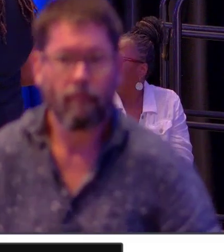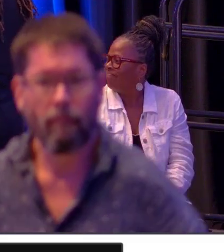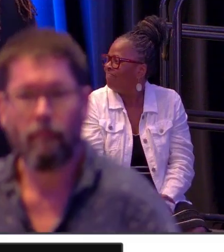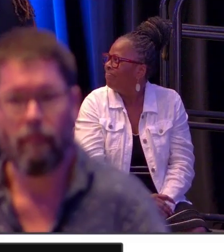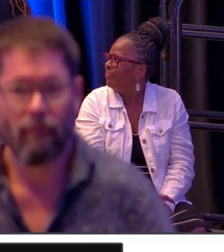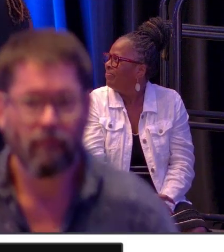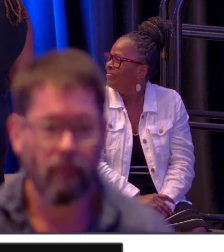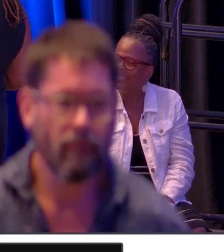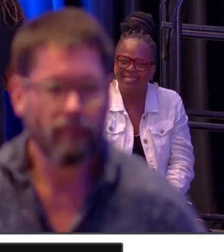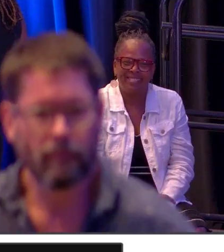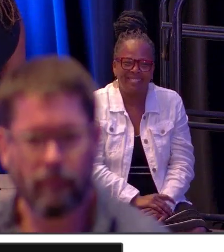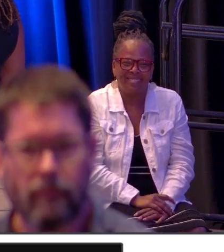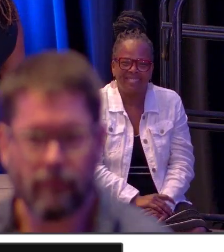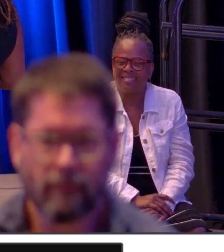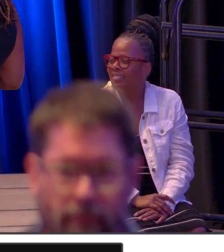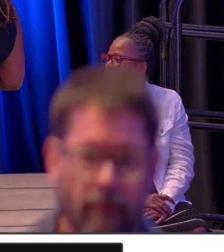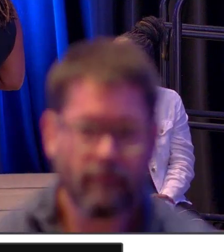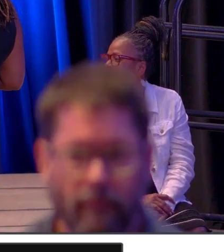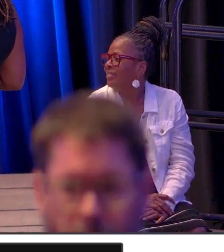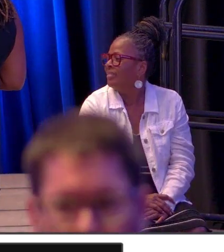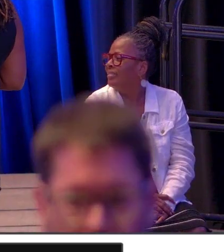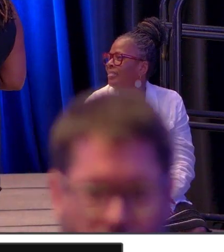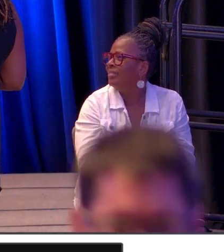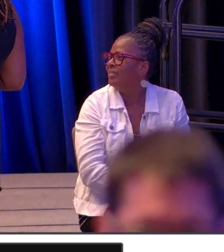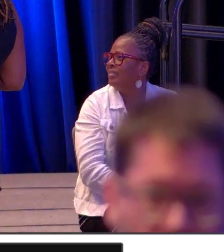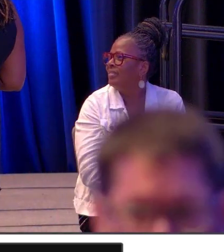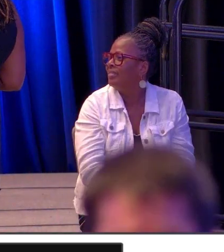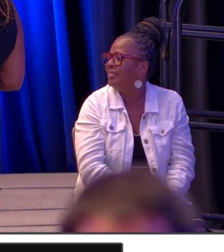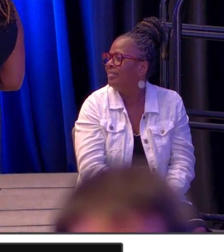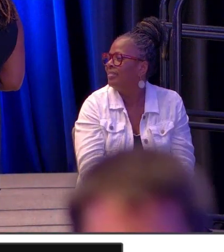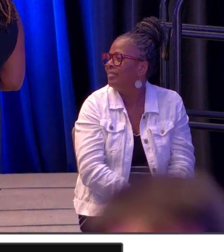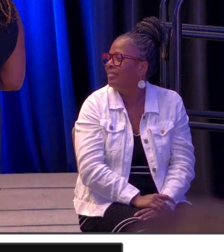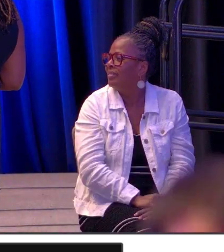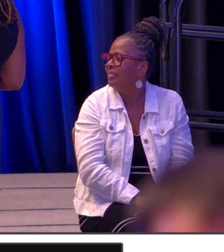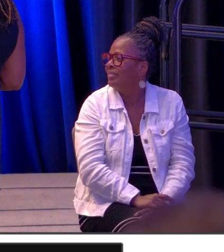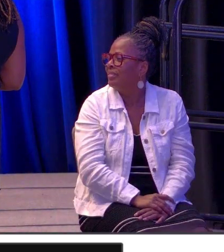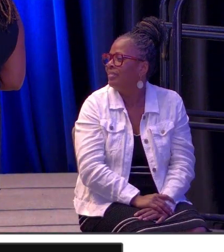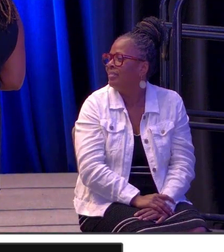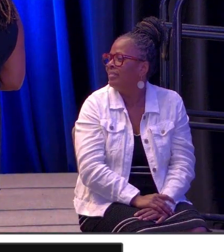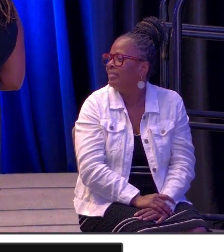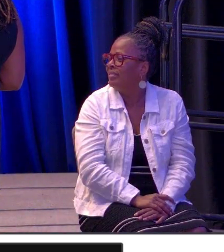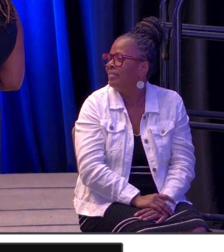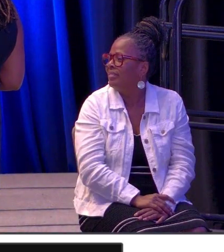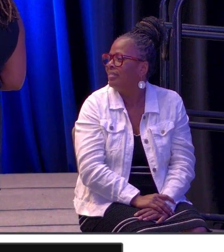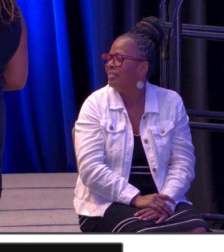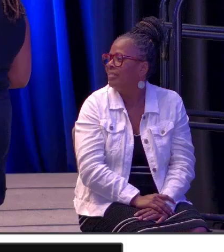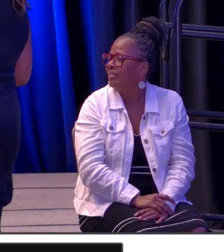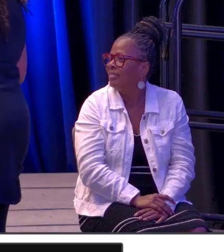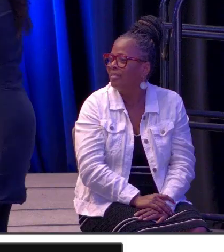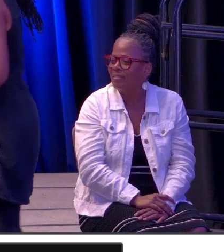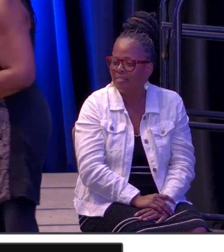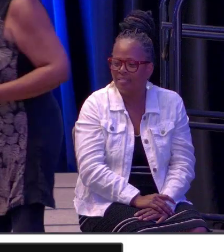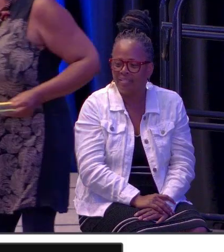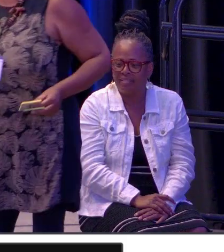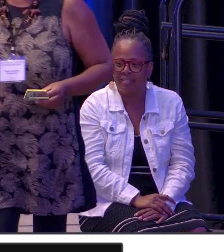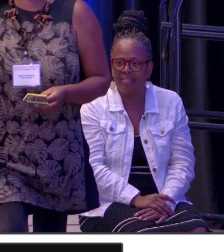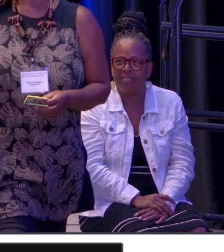Yes. Anything extra? Yes. One color for each person. You can toss it. Yep. Yeah, we're gonna